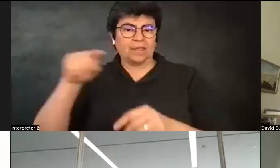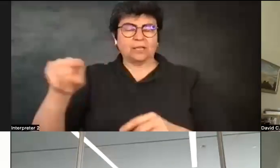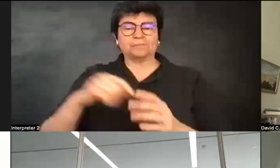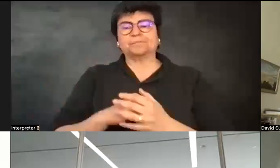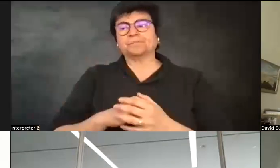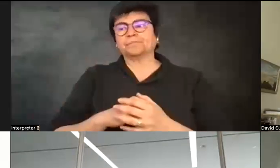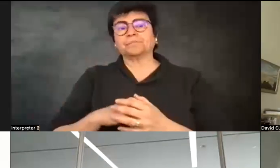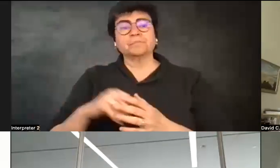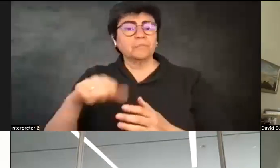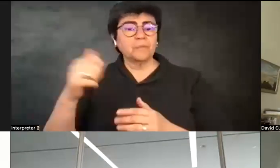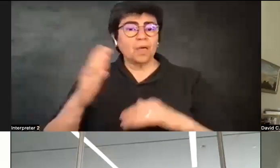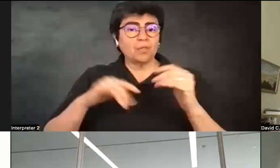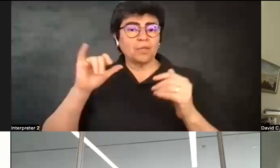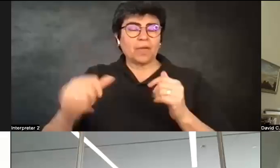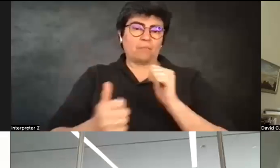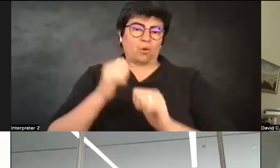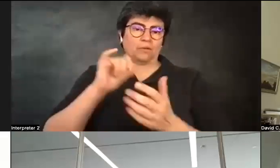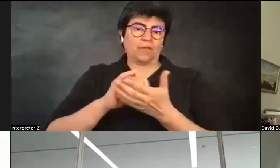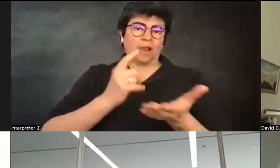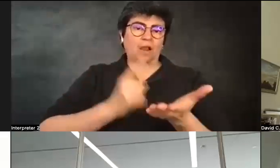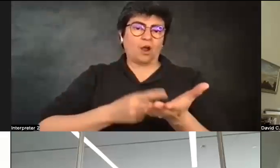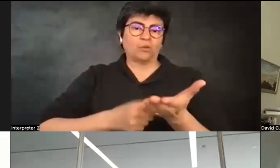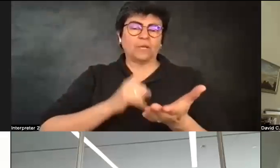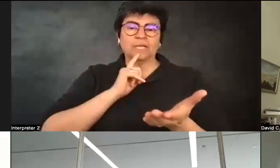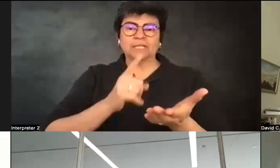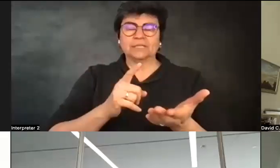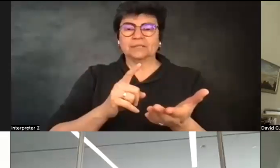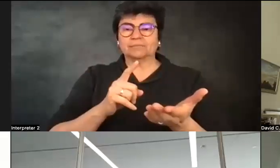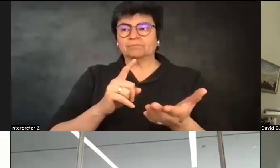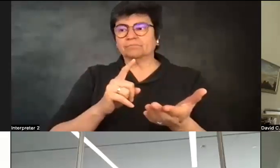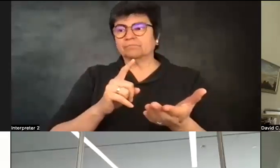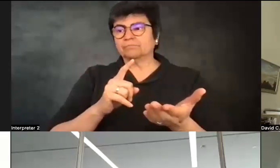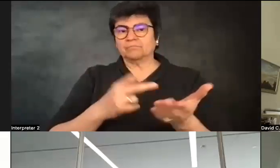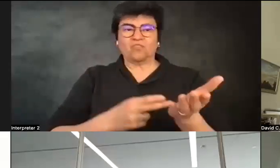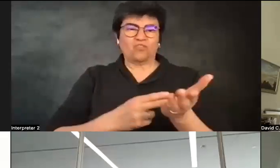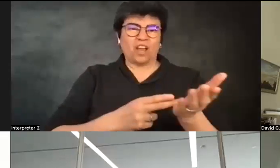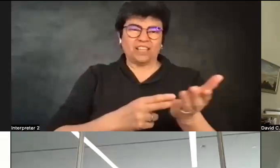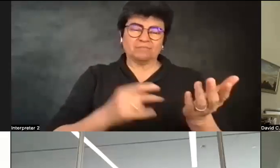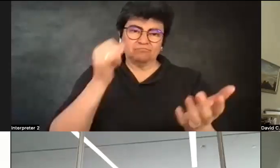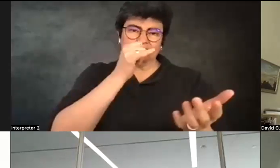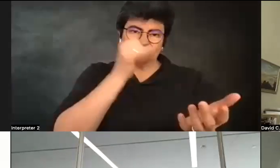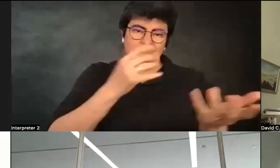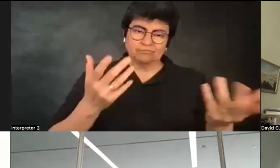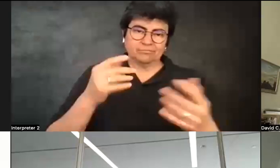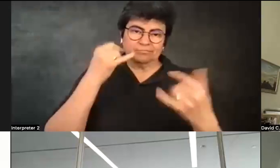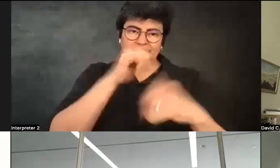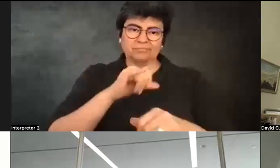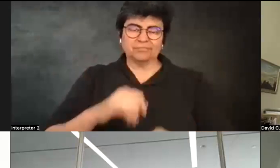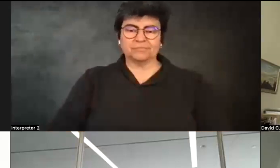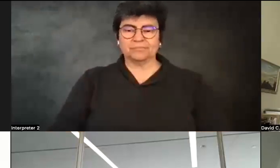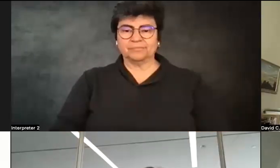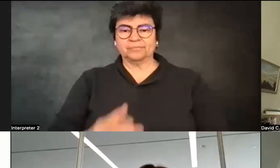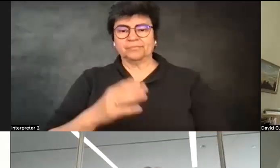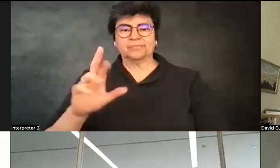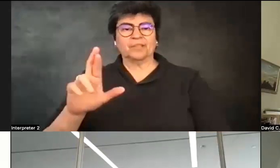than that, most of that argument is frankly somewhat ridiculous. So, yeah, thank